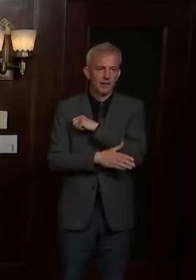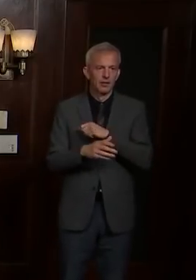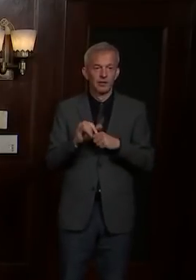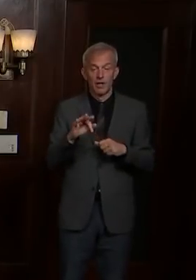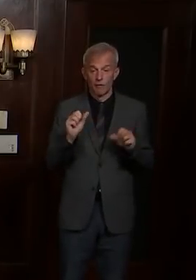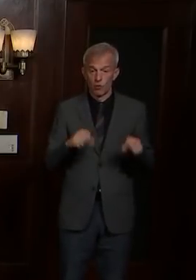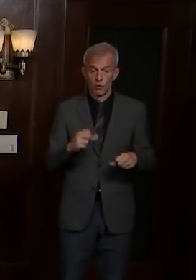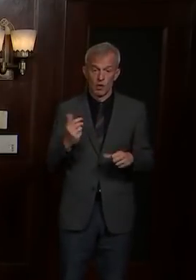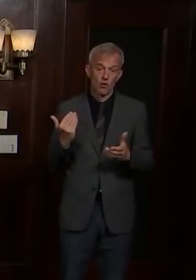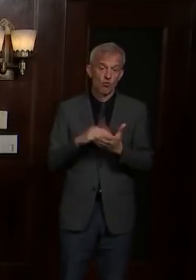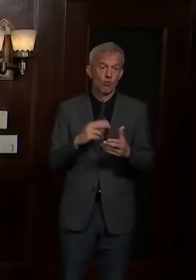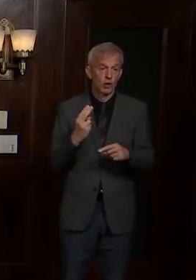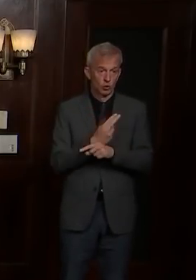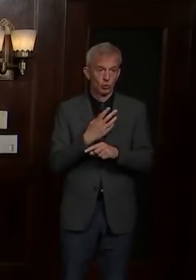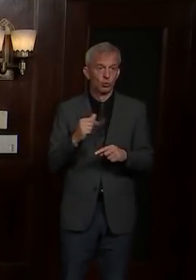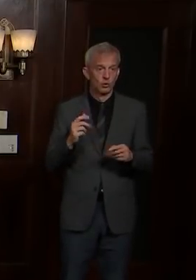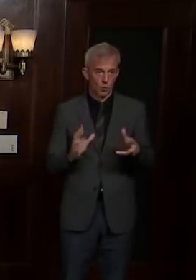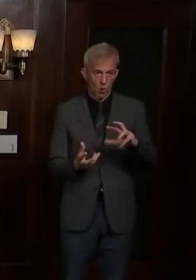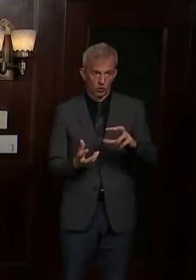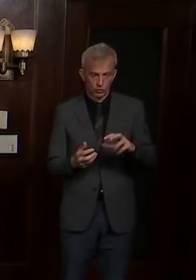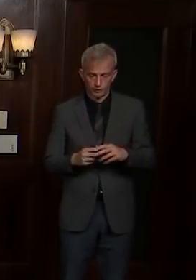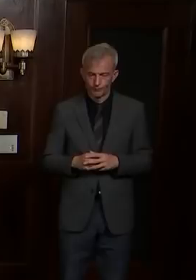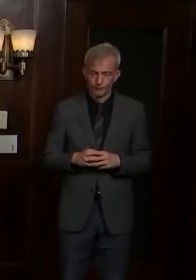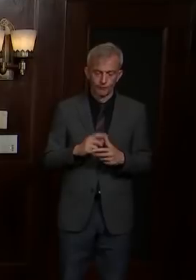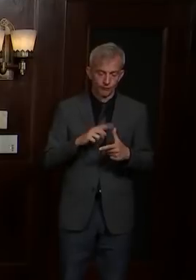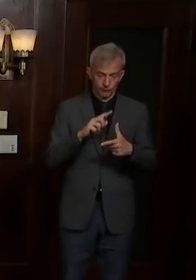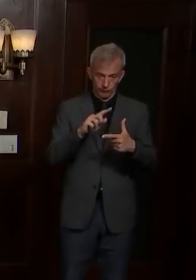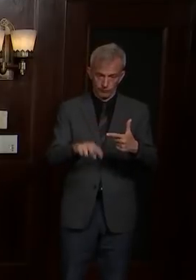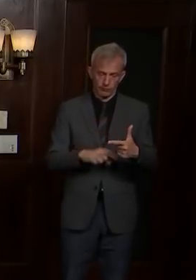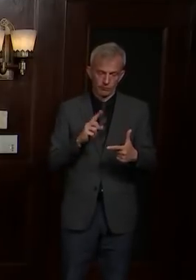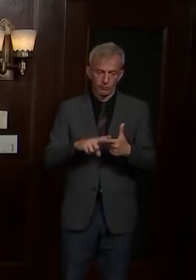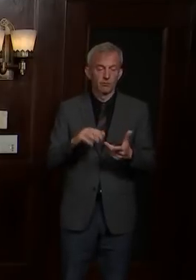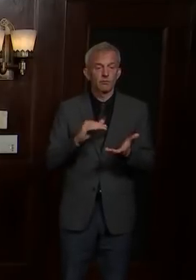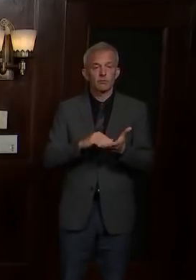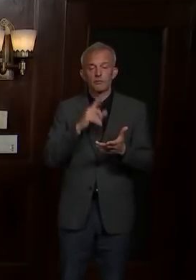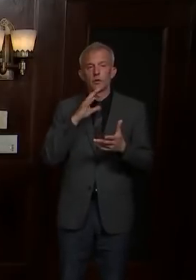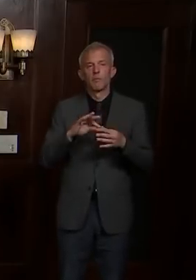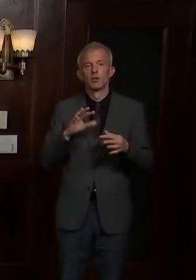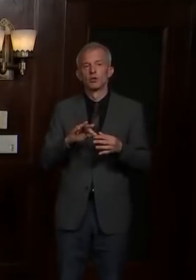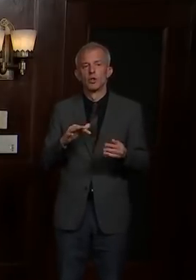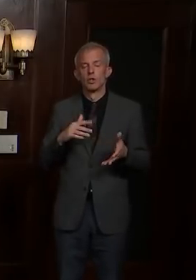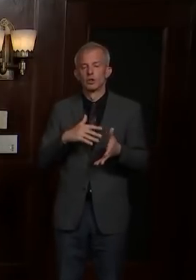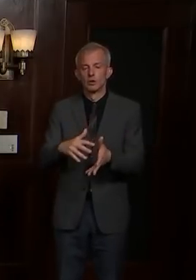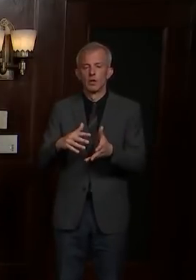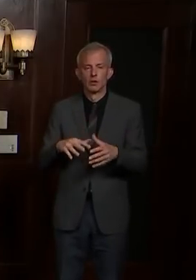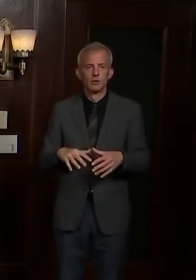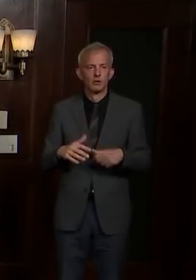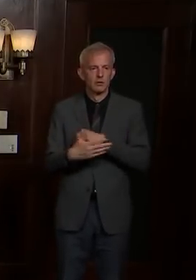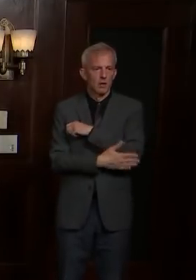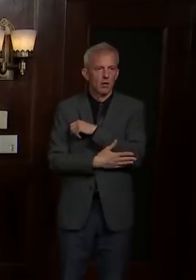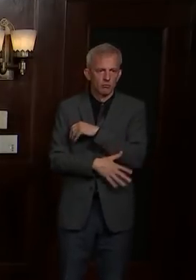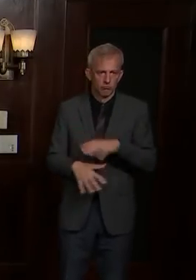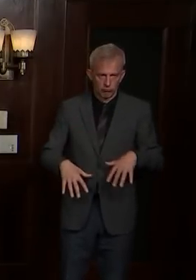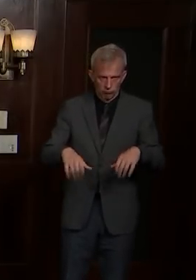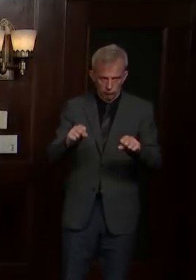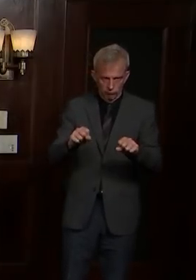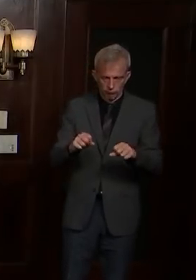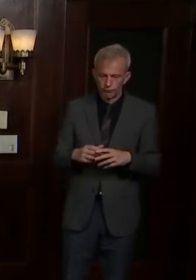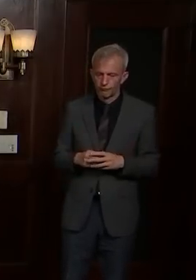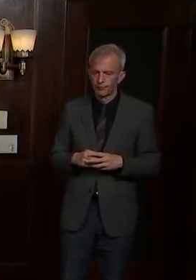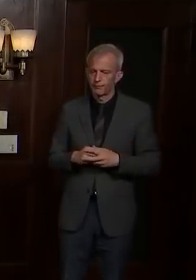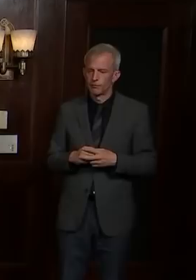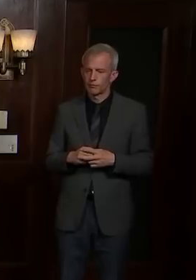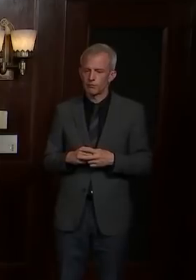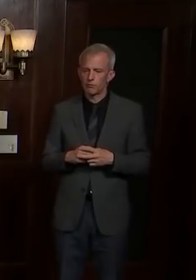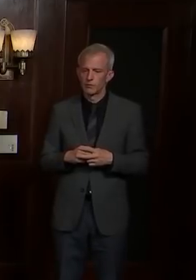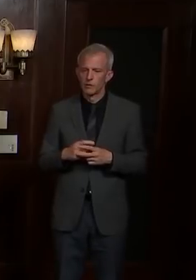and washable. Second, Dr. Ferrer mentioned about the studies that the county is doing and that we're trying to assist with.